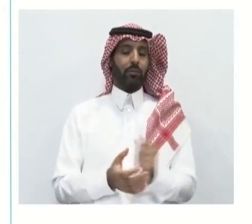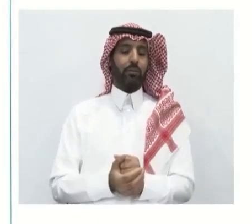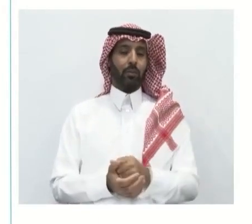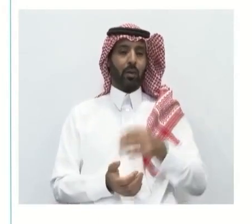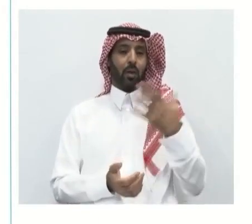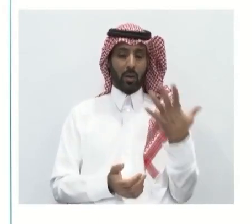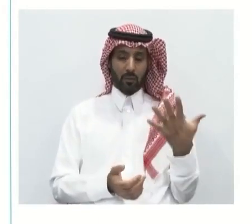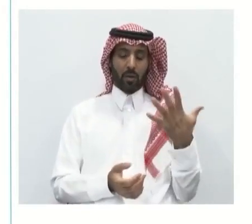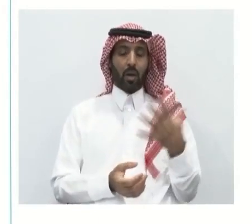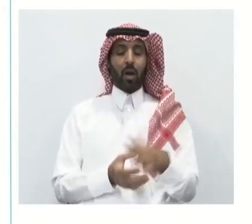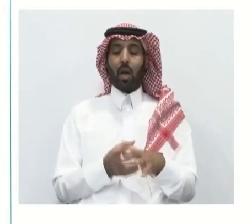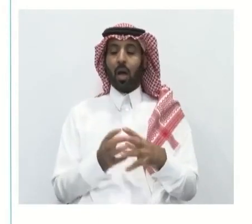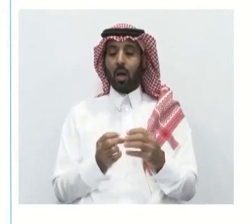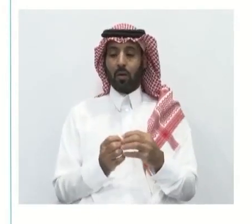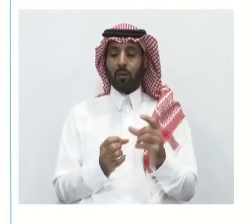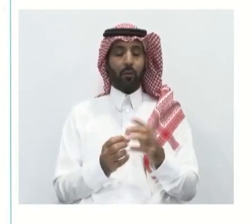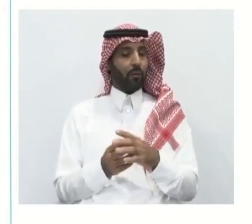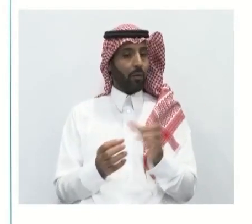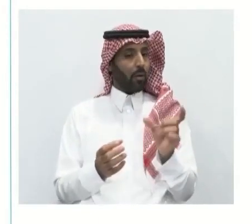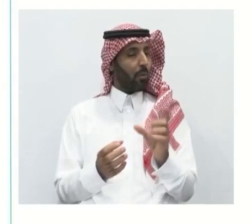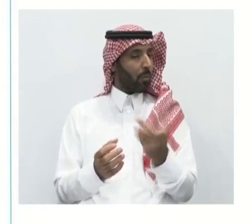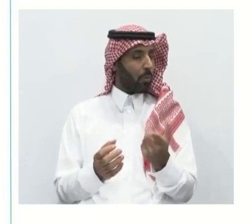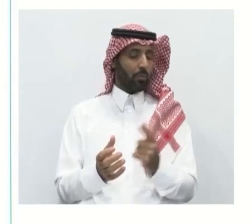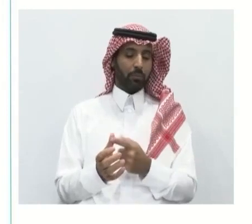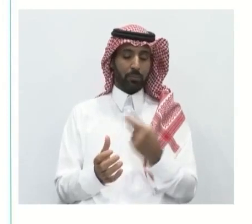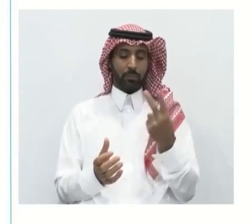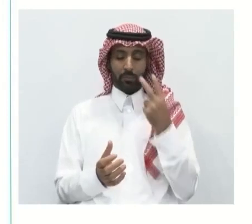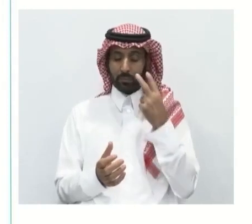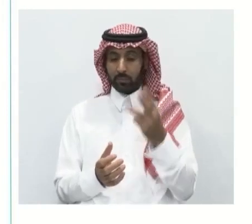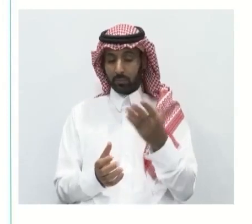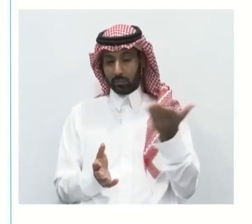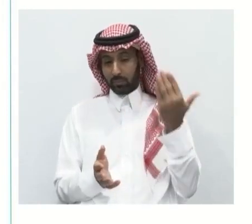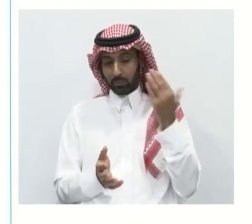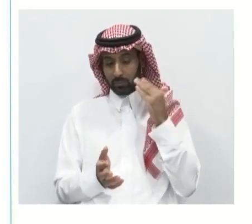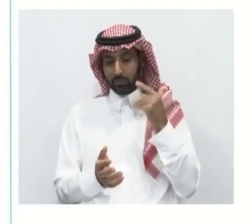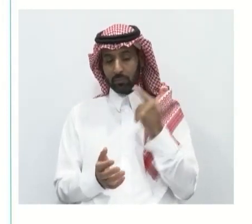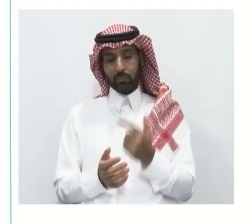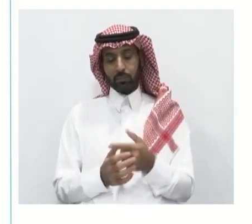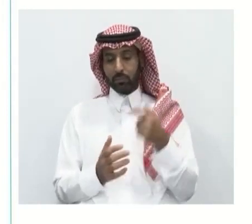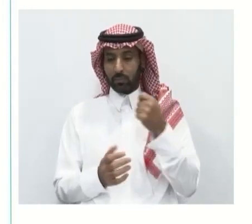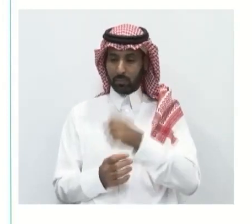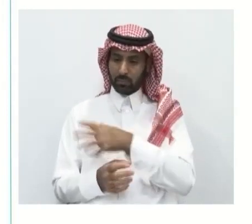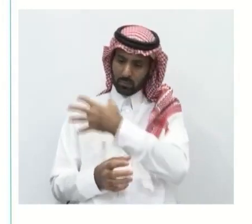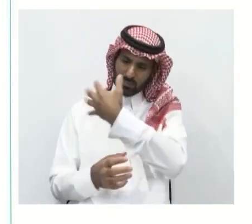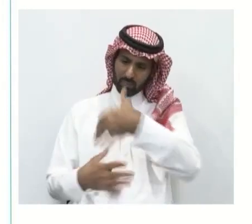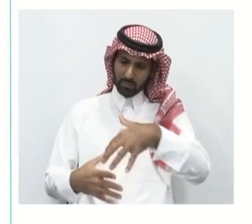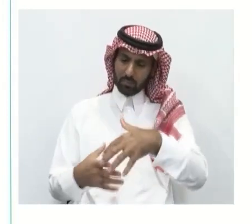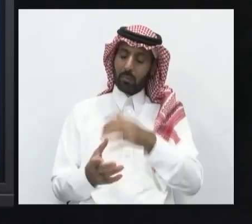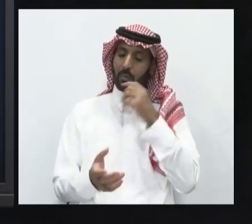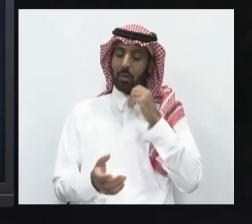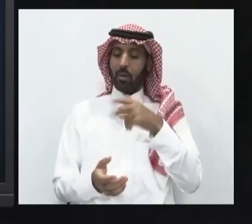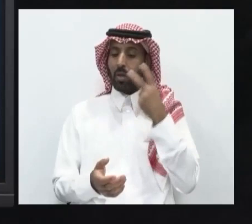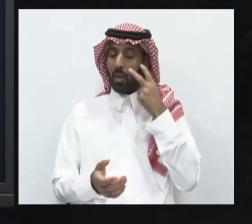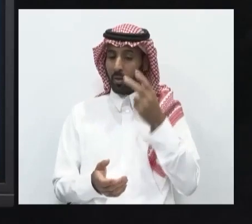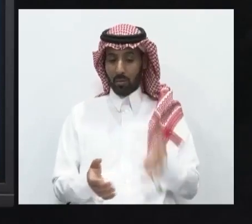five definitions, two from the case of the stolen jewels and three from the case of the bowling alley murder. So we have the